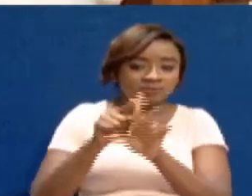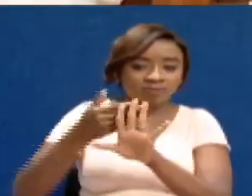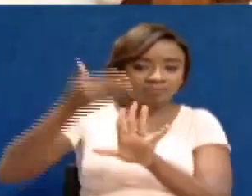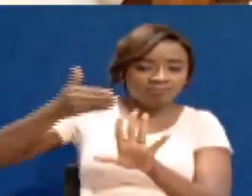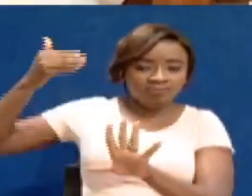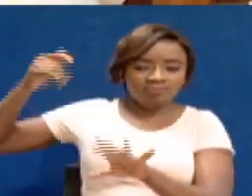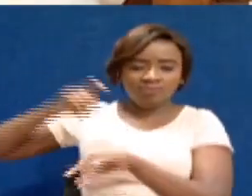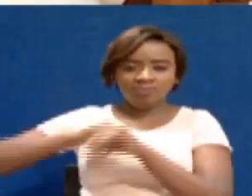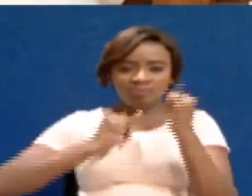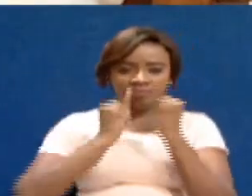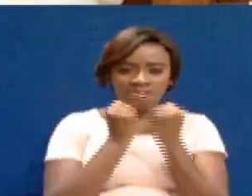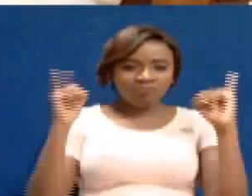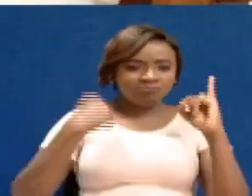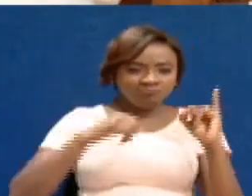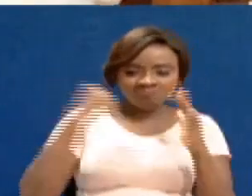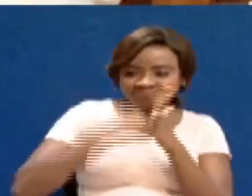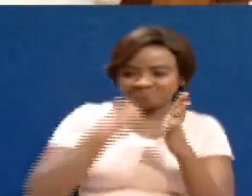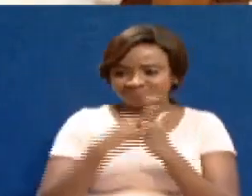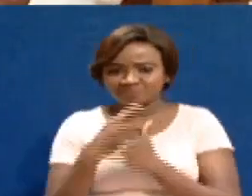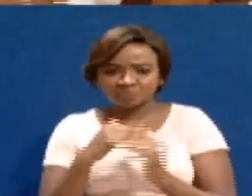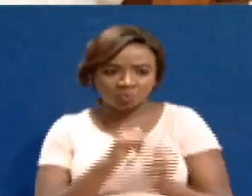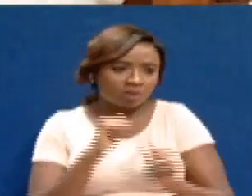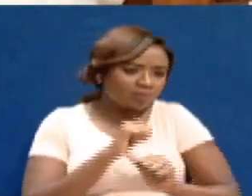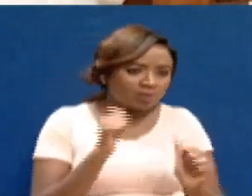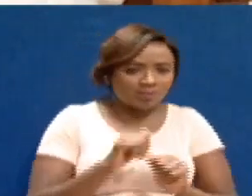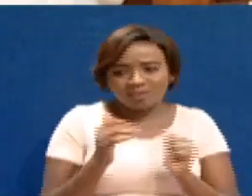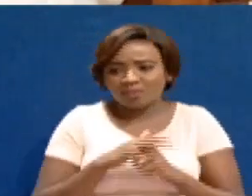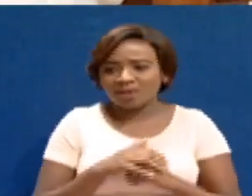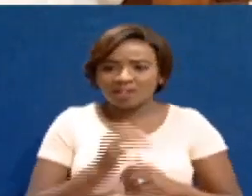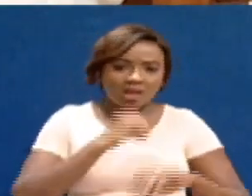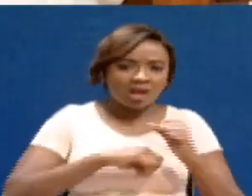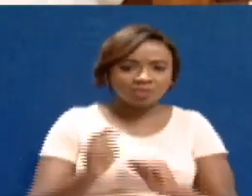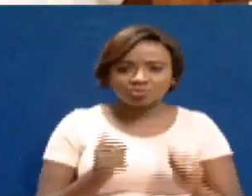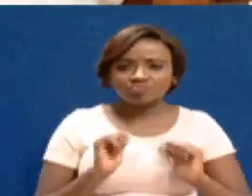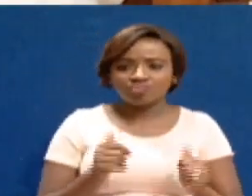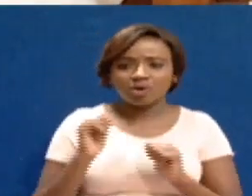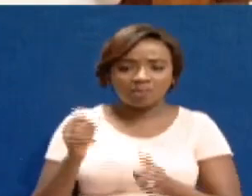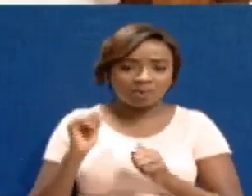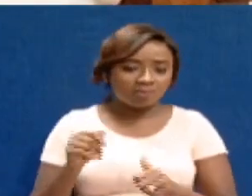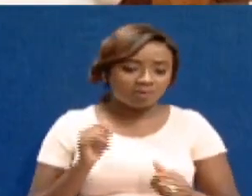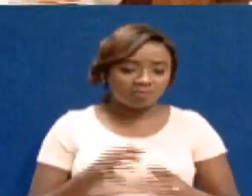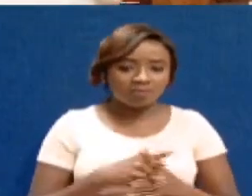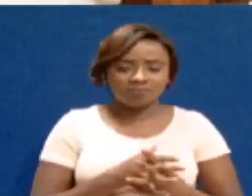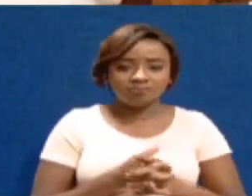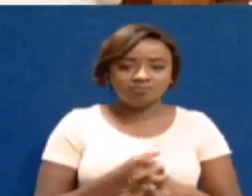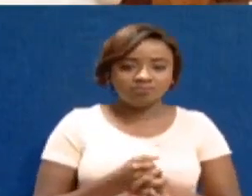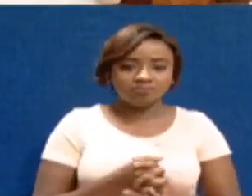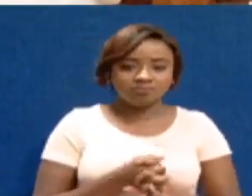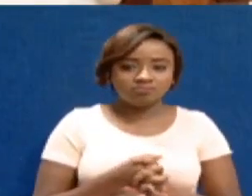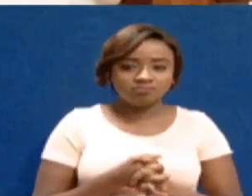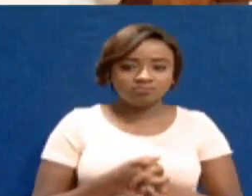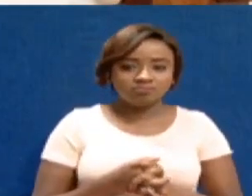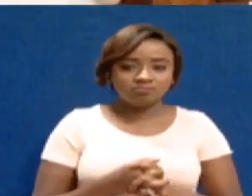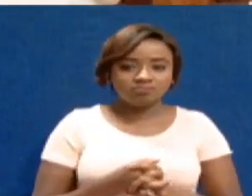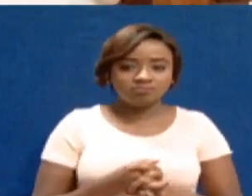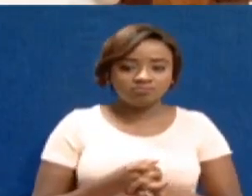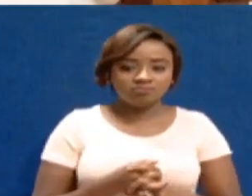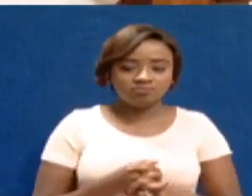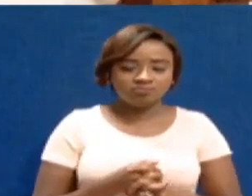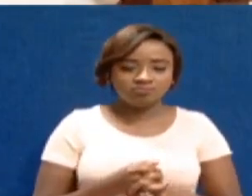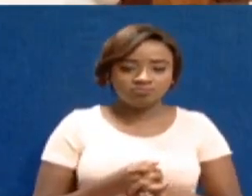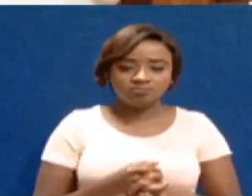the American Civil War, where the Confederates fought against the United States of America. We can decide to go the